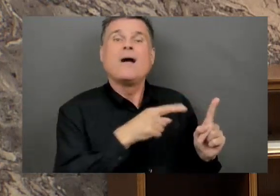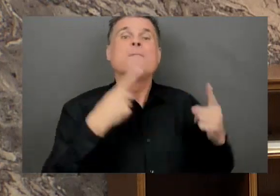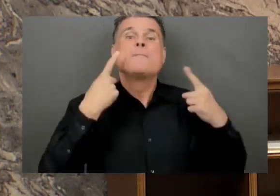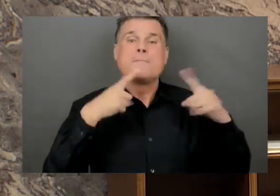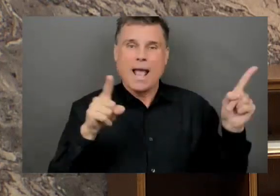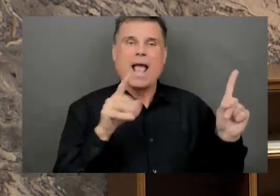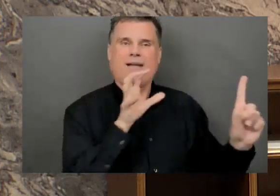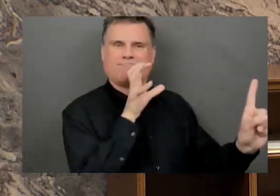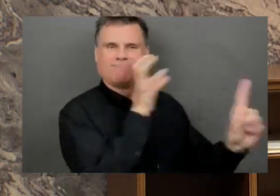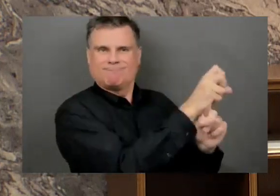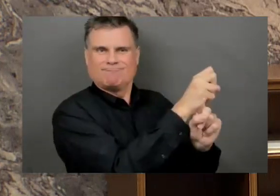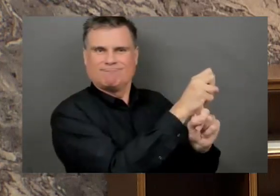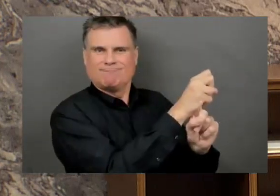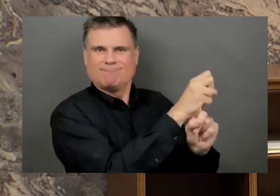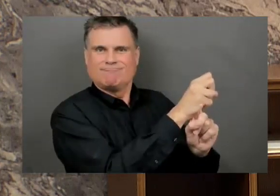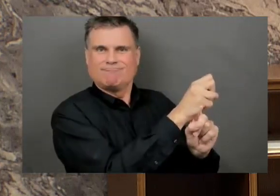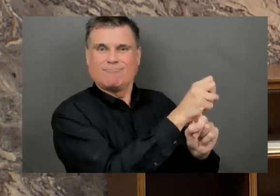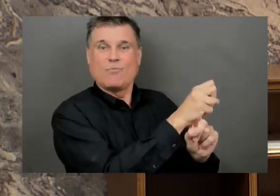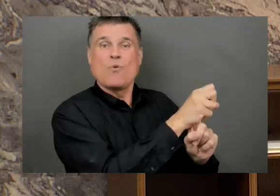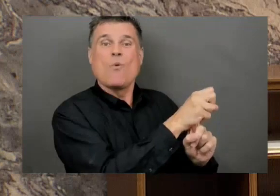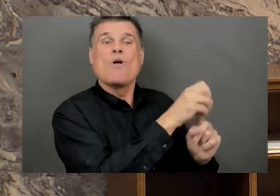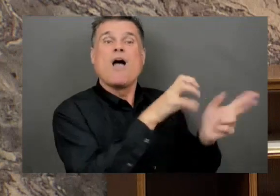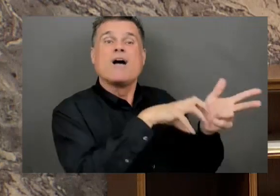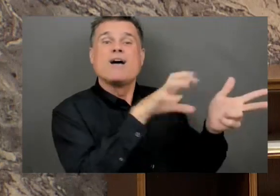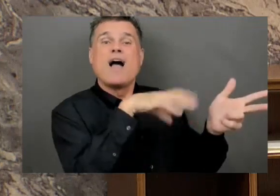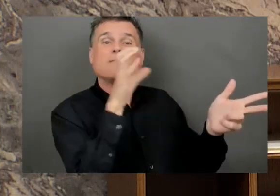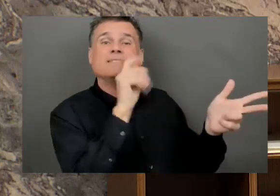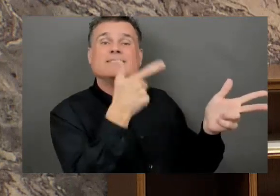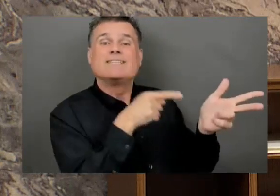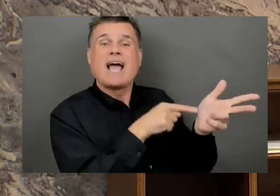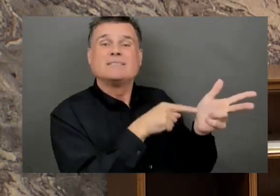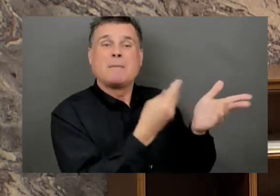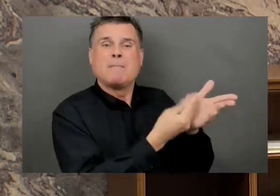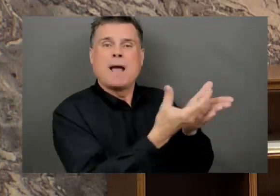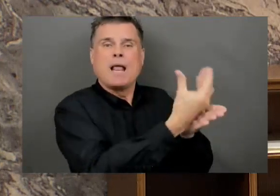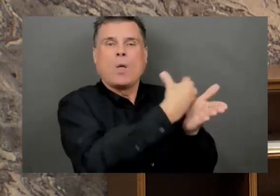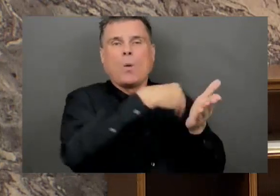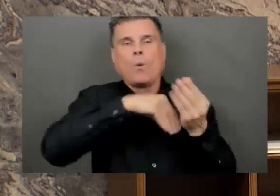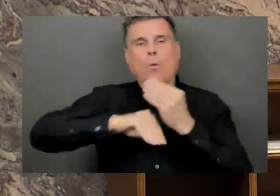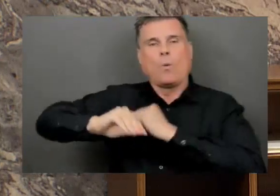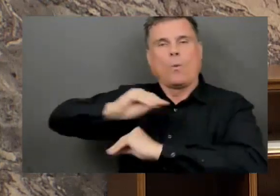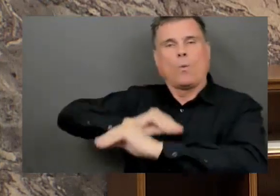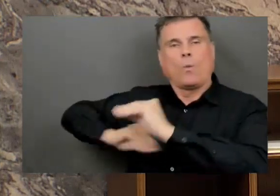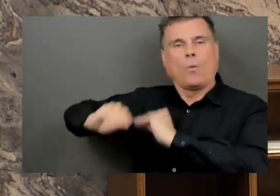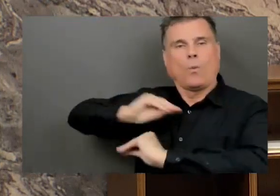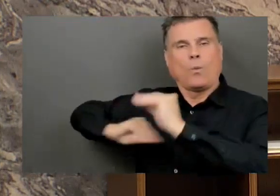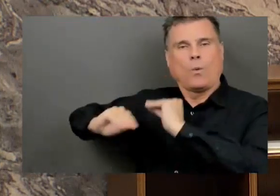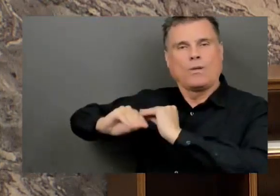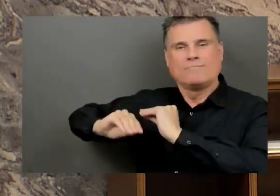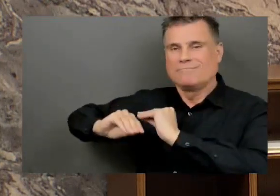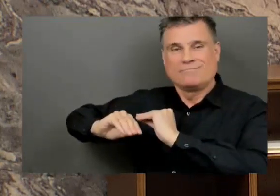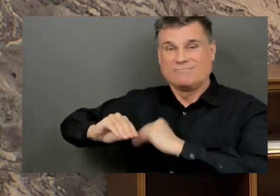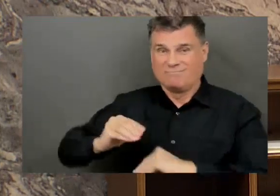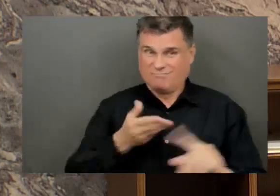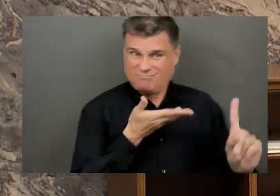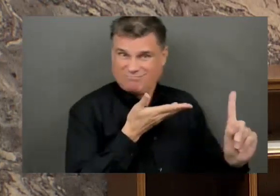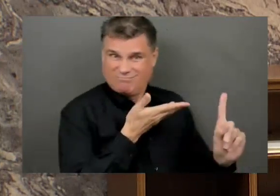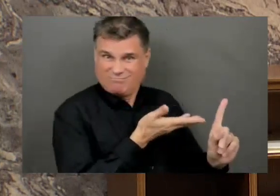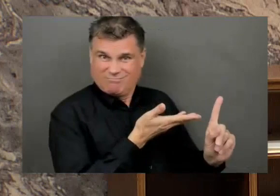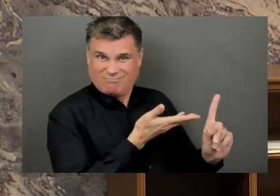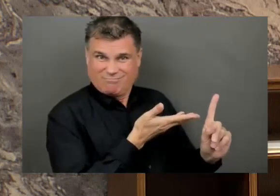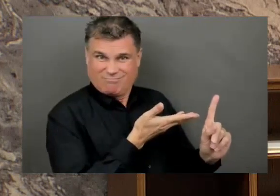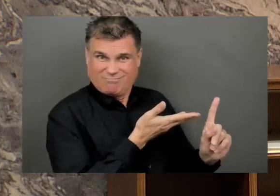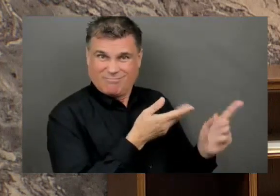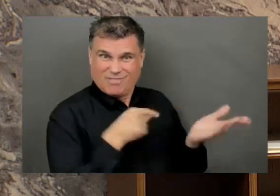tax kickback scheme. Now, the minister has known about these allegations since February, and it's only because of massive and building